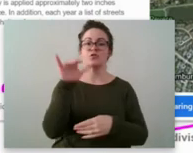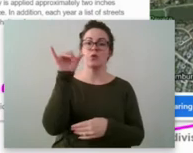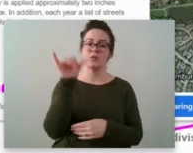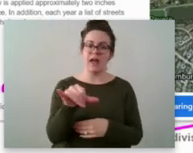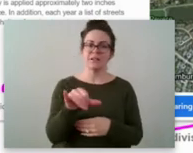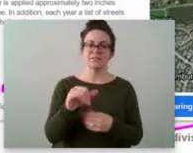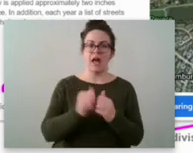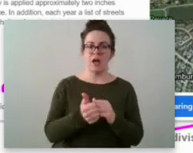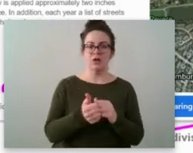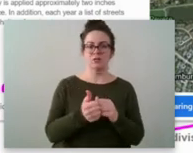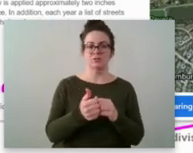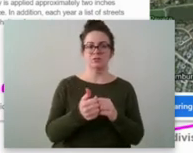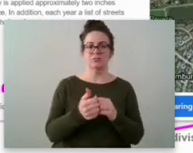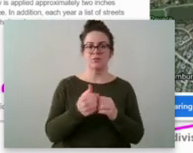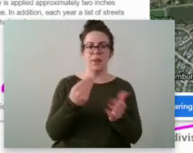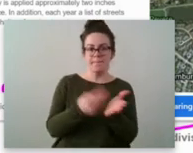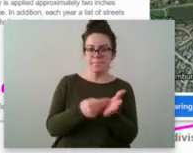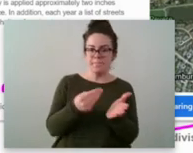2019-2020